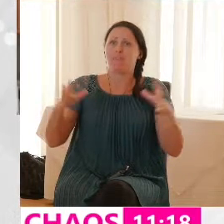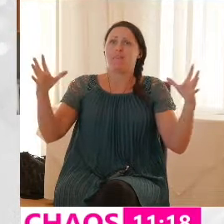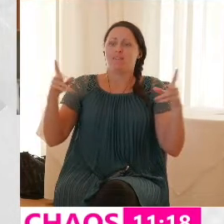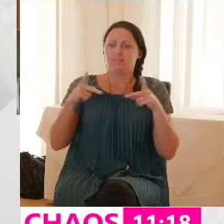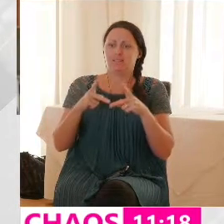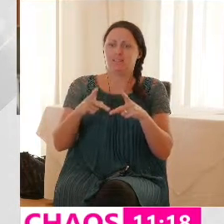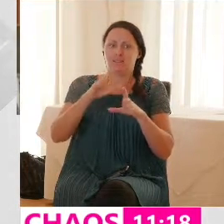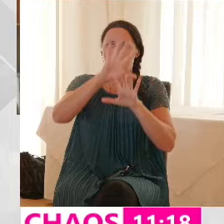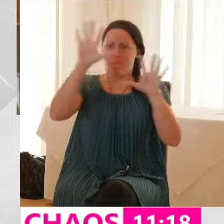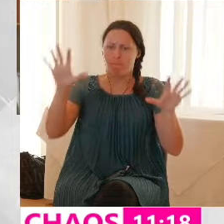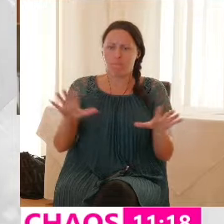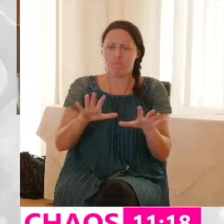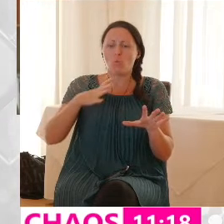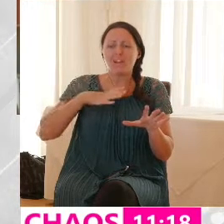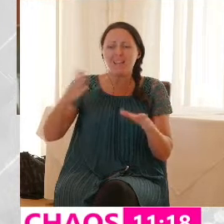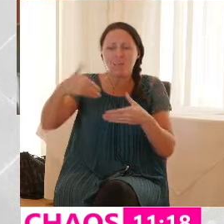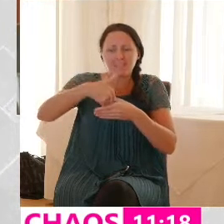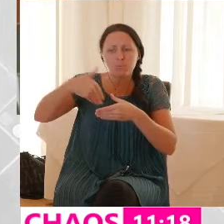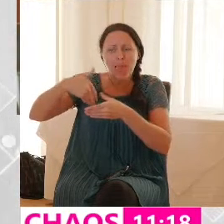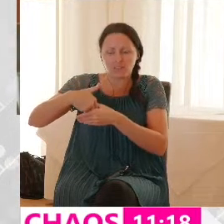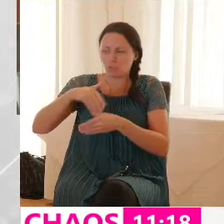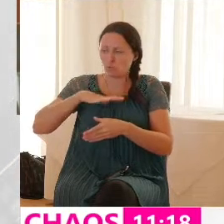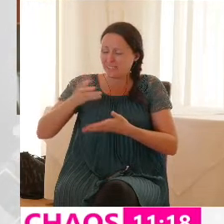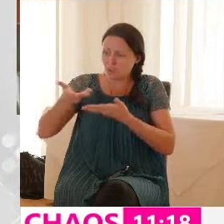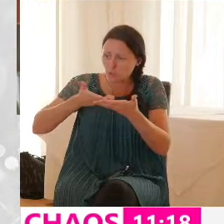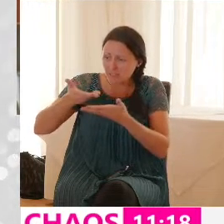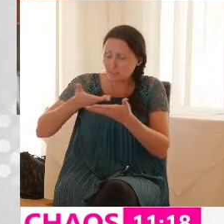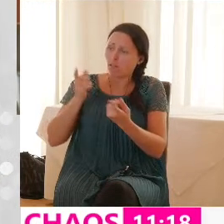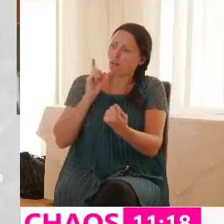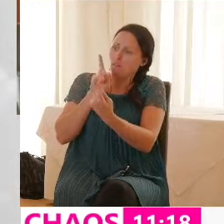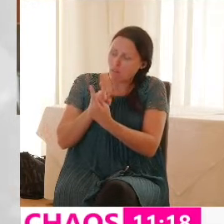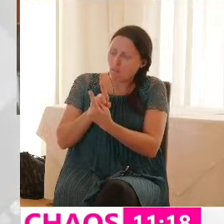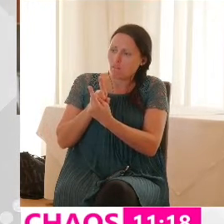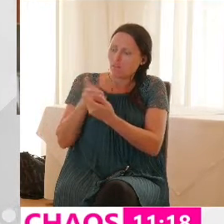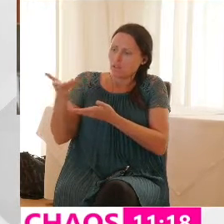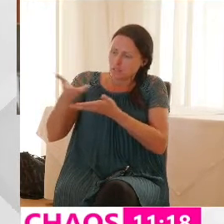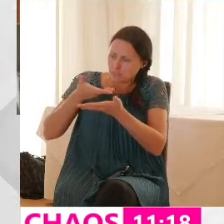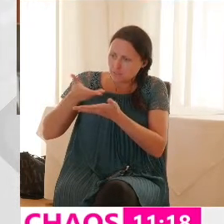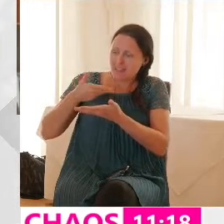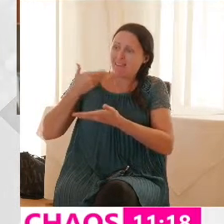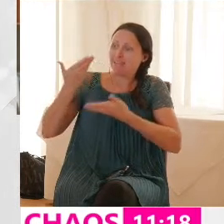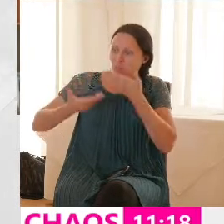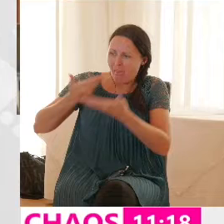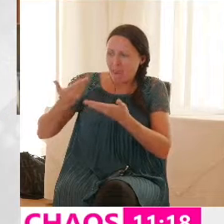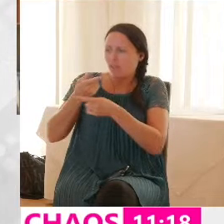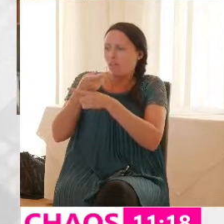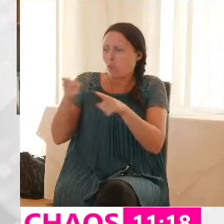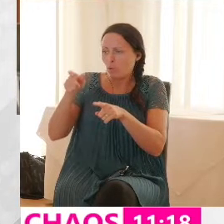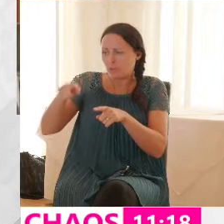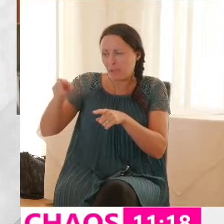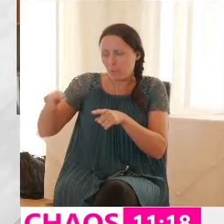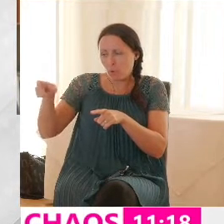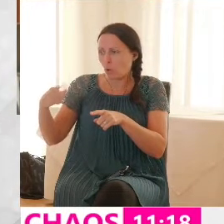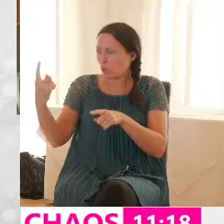it needs participation. We have to go and speak to them, create a narrative so that those people who are unaware